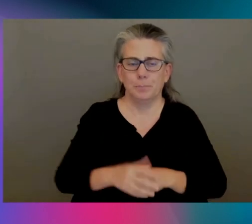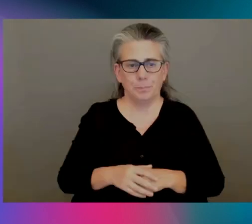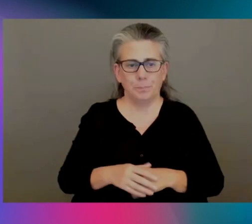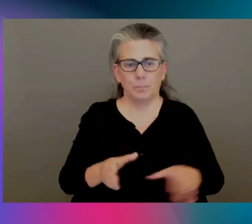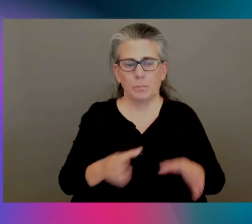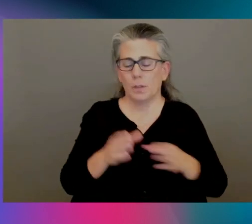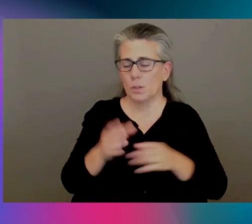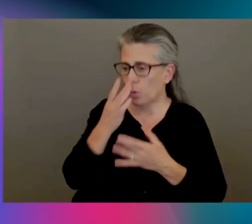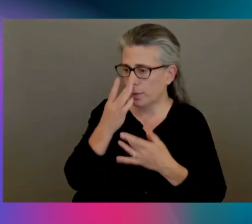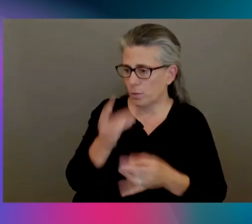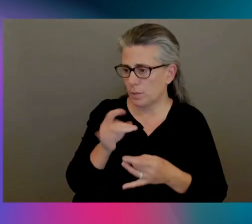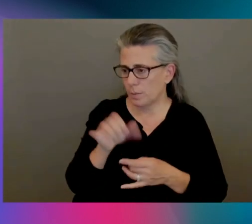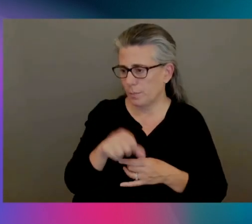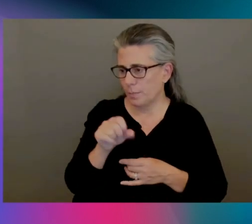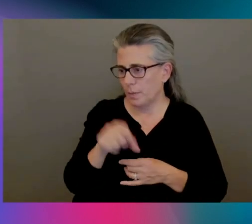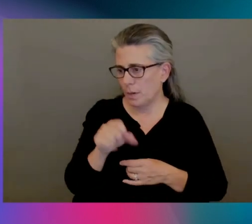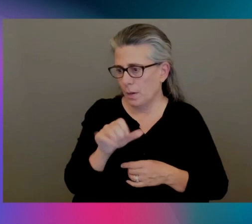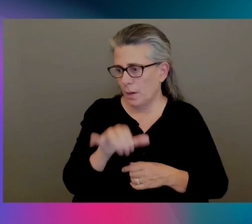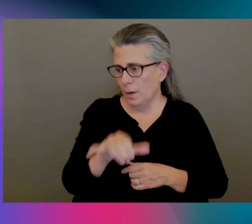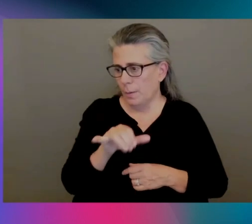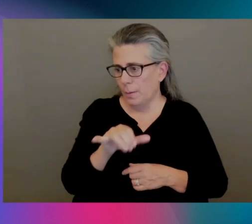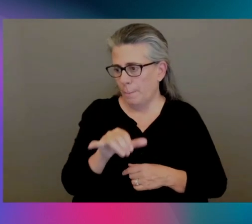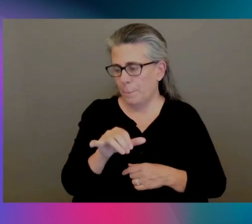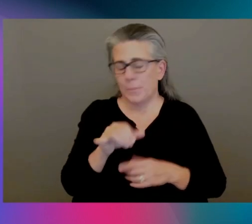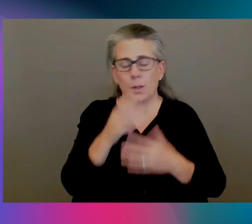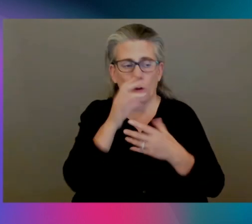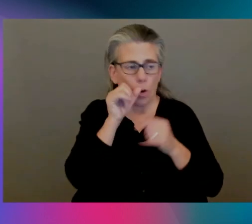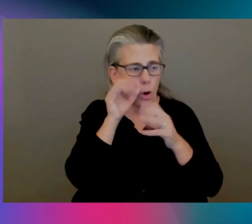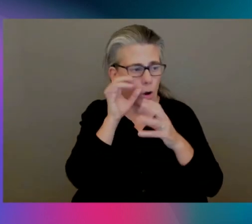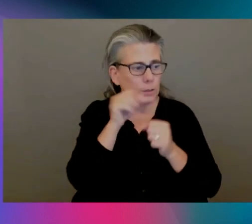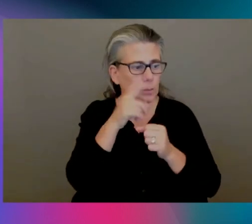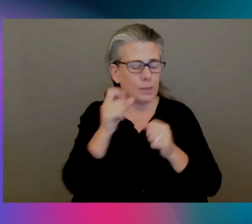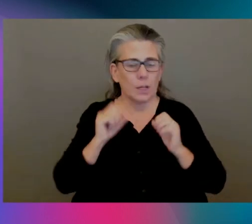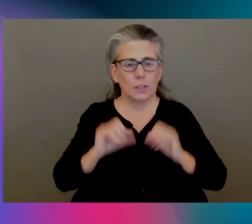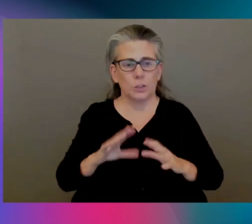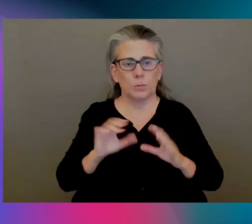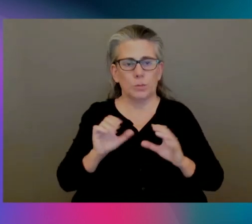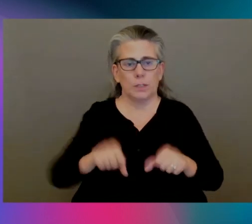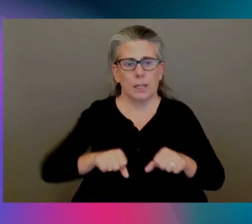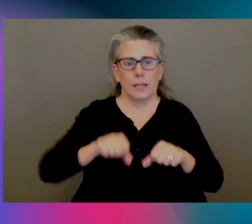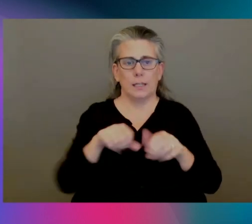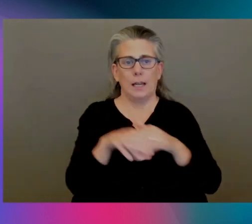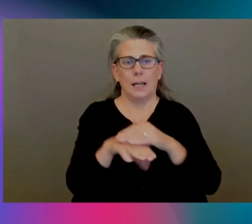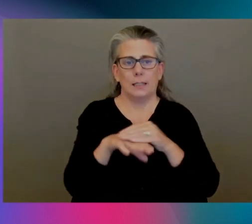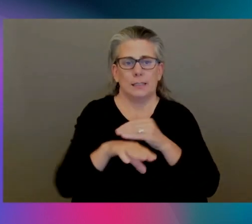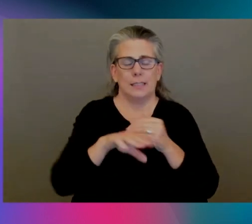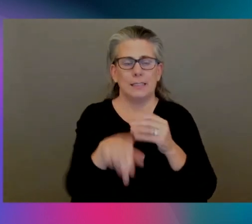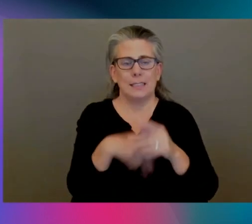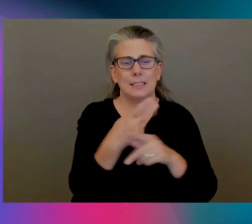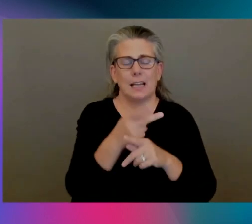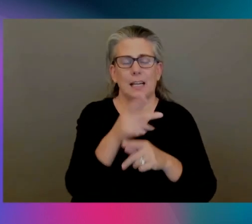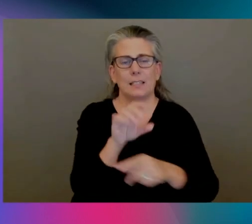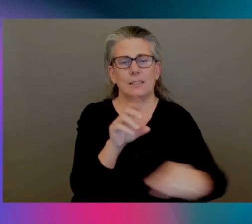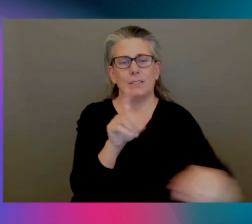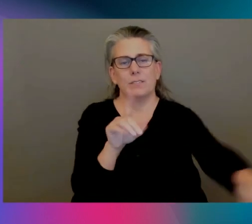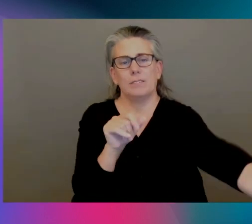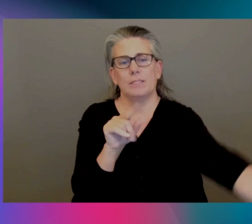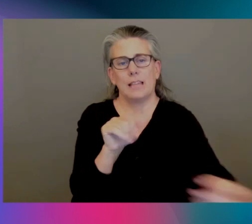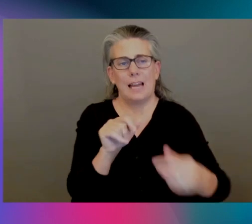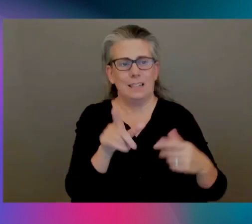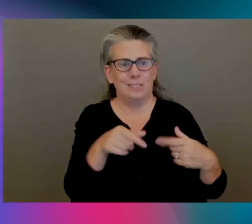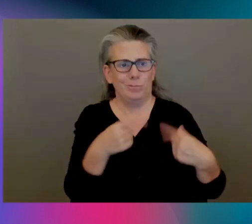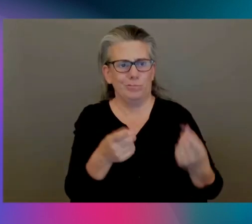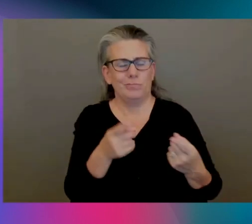this is awesome that customers can access this kind of data these days. Can you talk a little bit about how customers